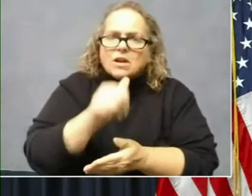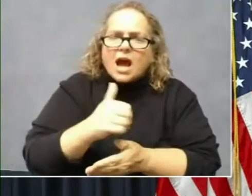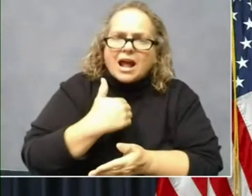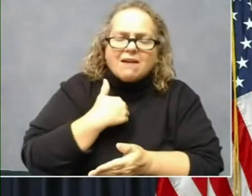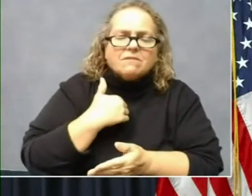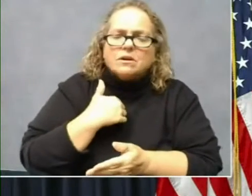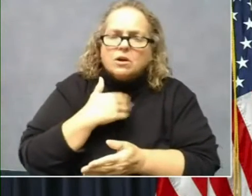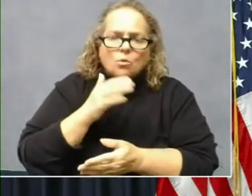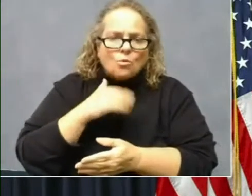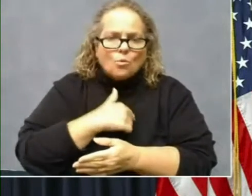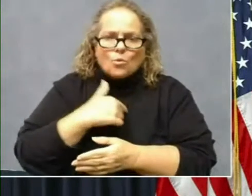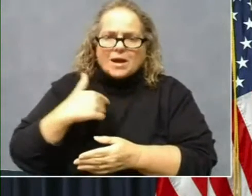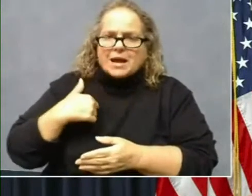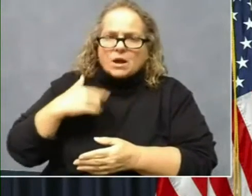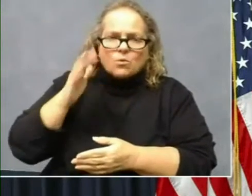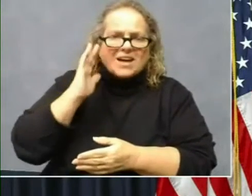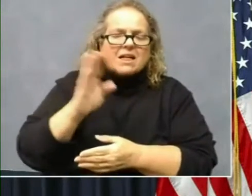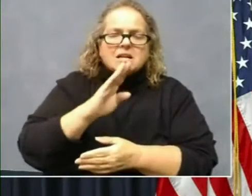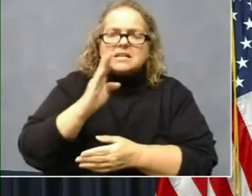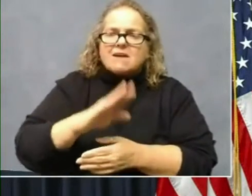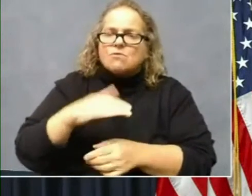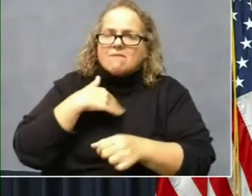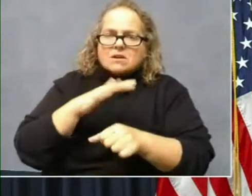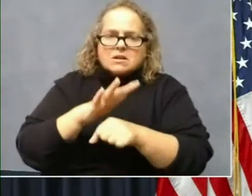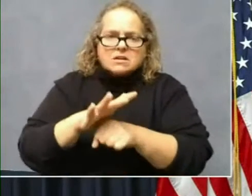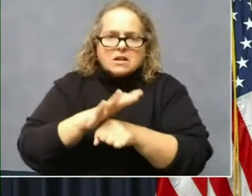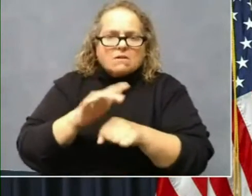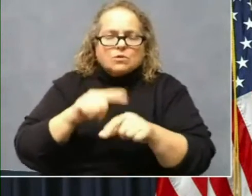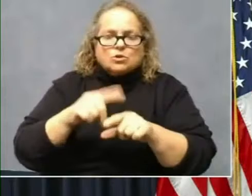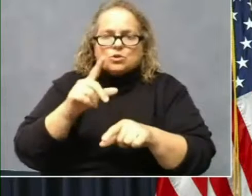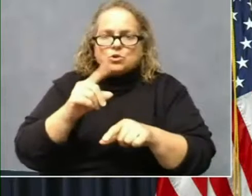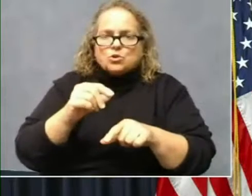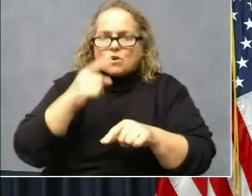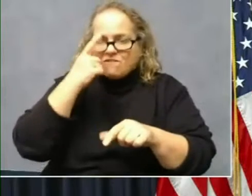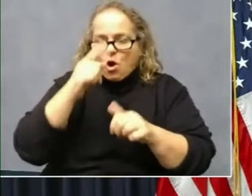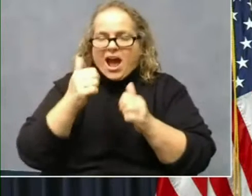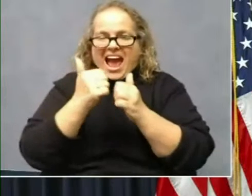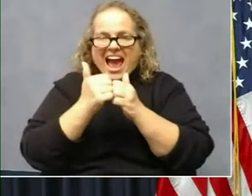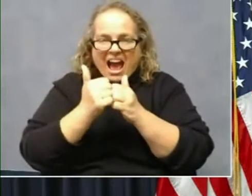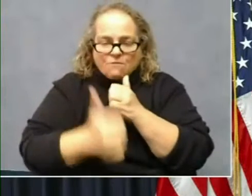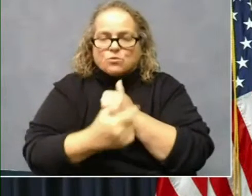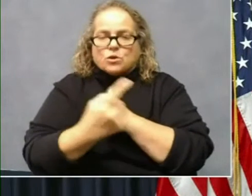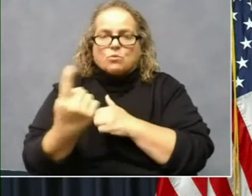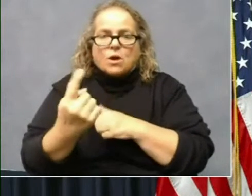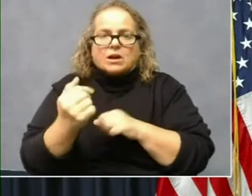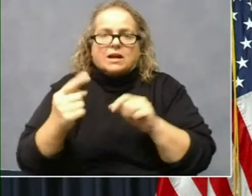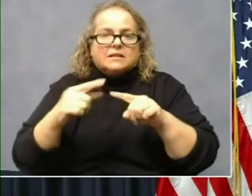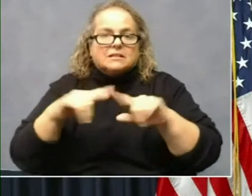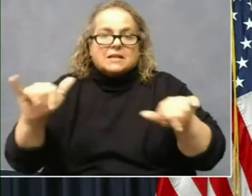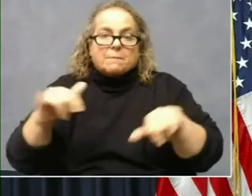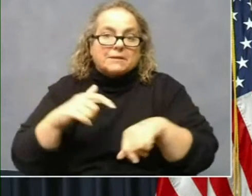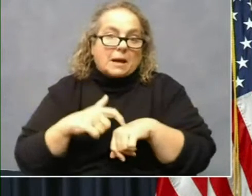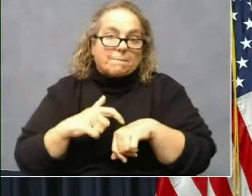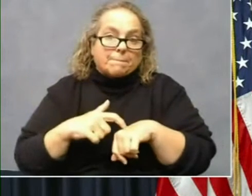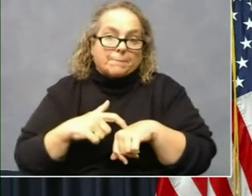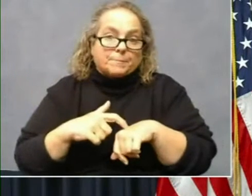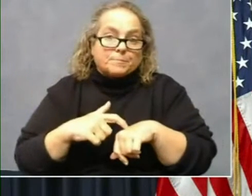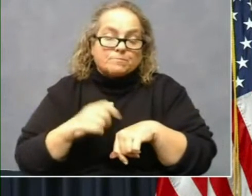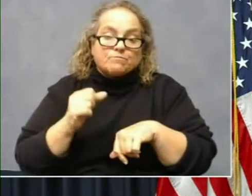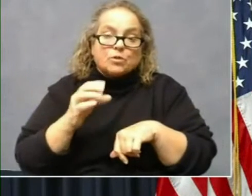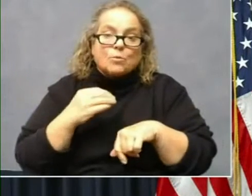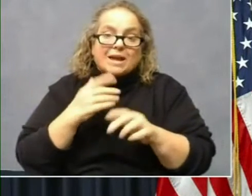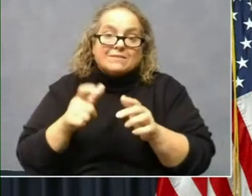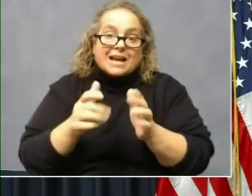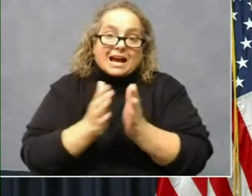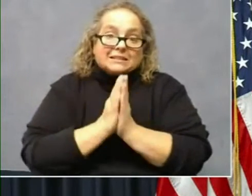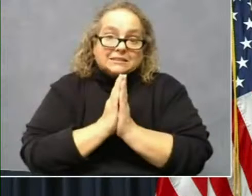do everybody that's similarly situated at the same time. So we're going to have to ask for patience.